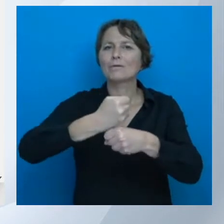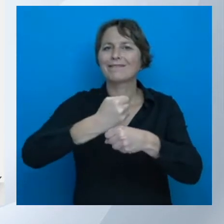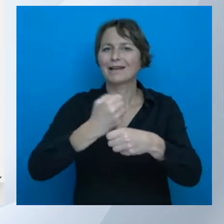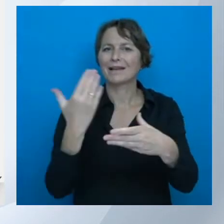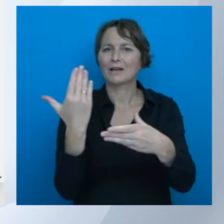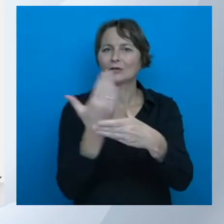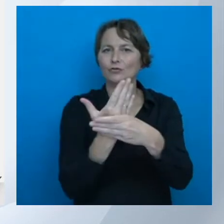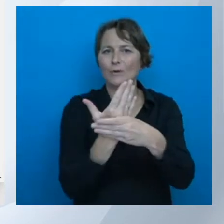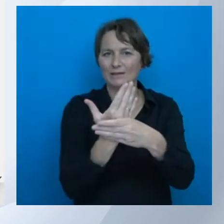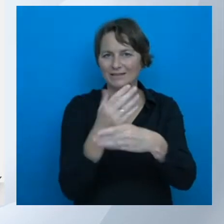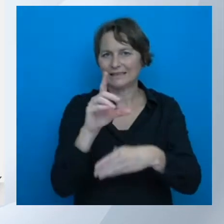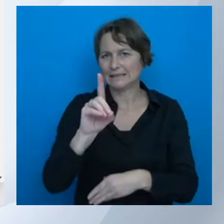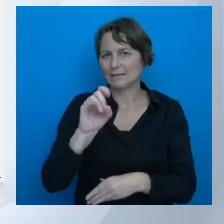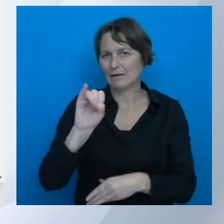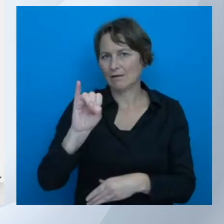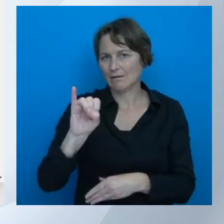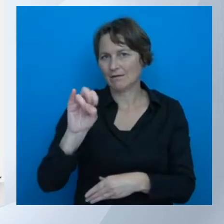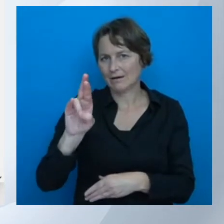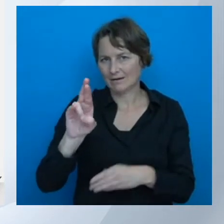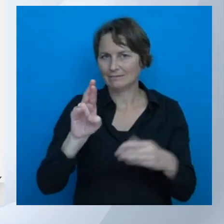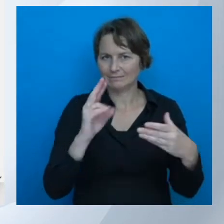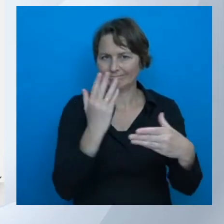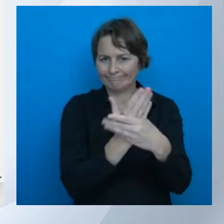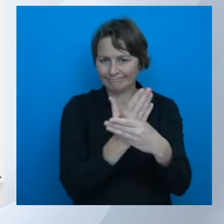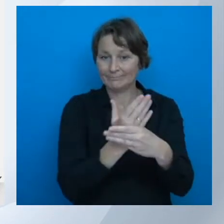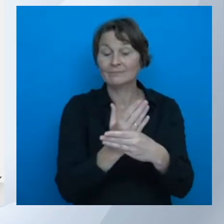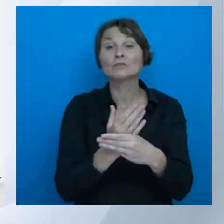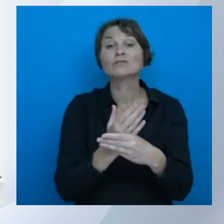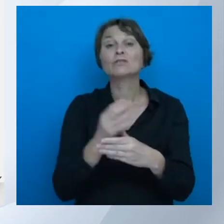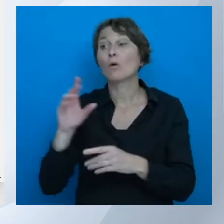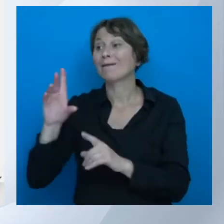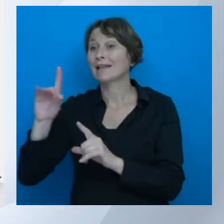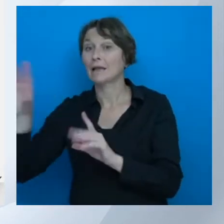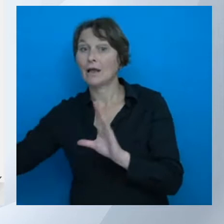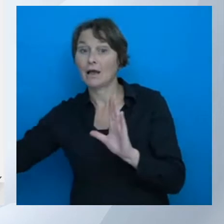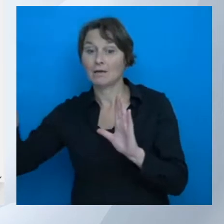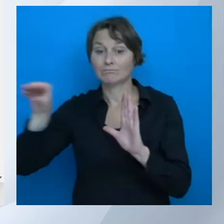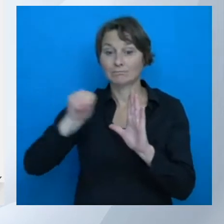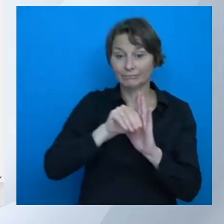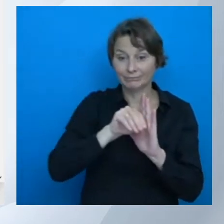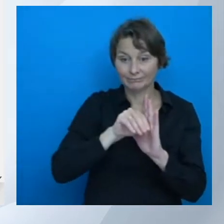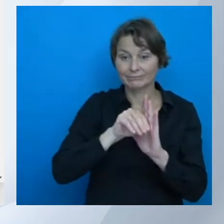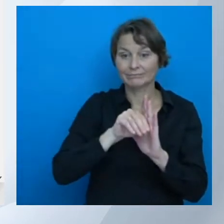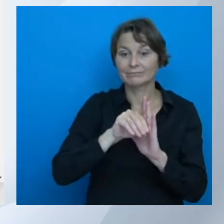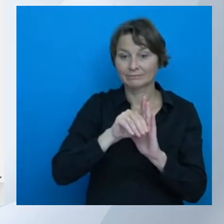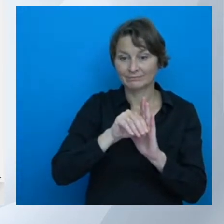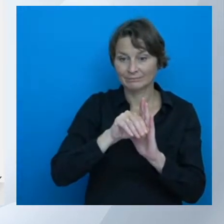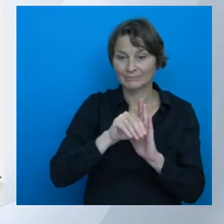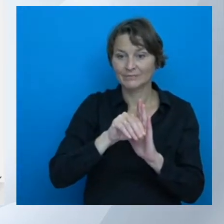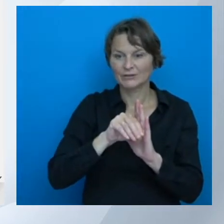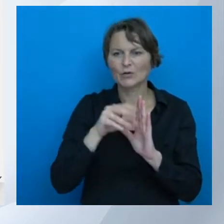Then here the data is imported. And thanks to pandas and this built-in function,